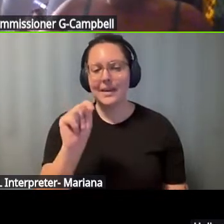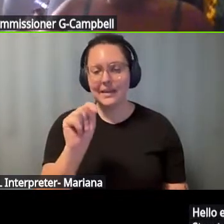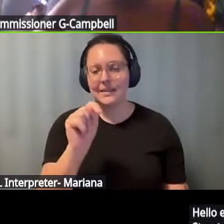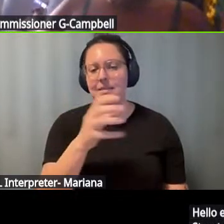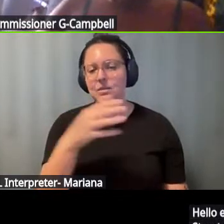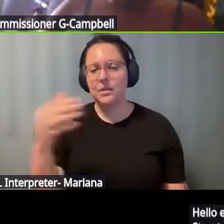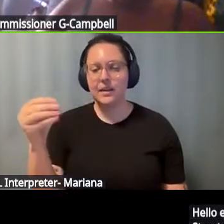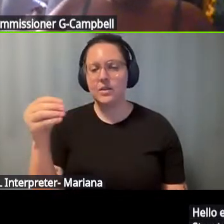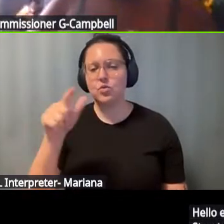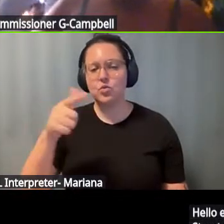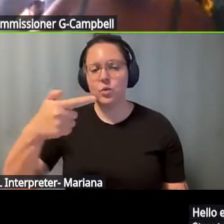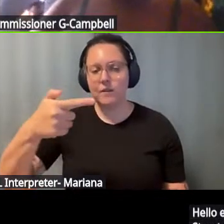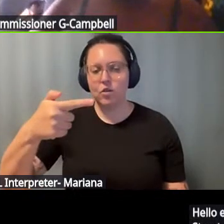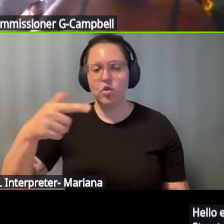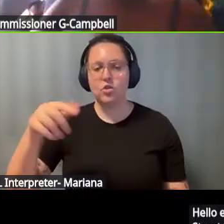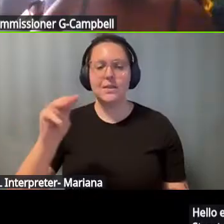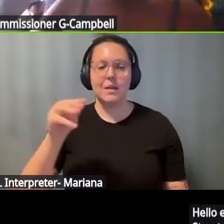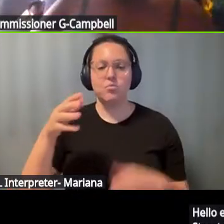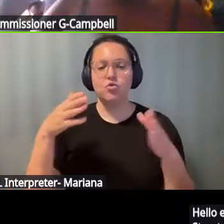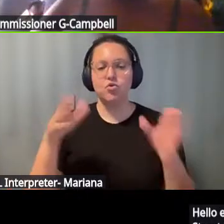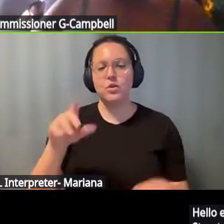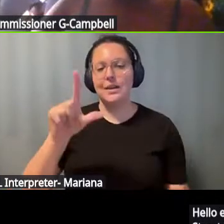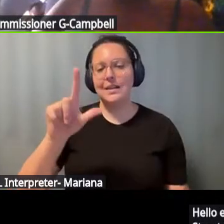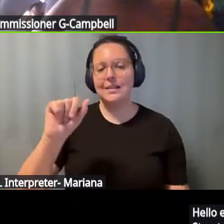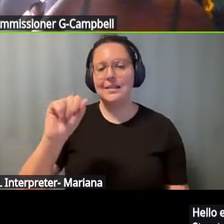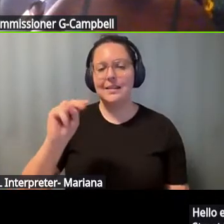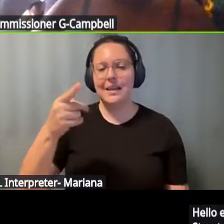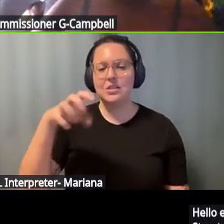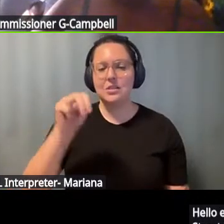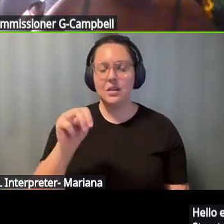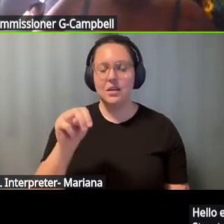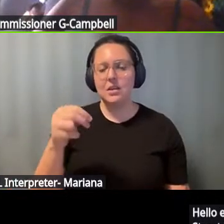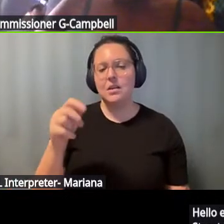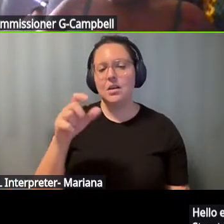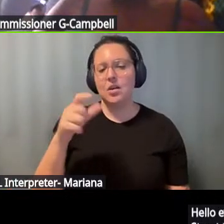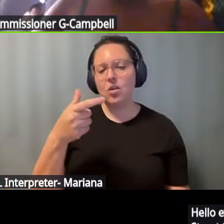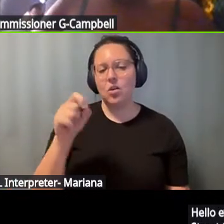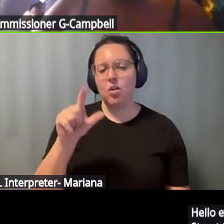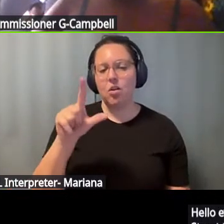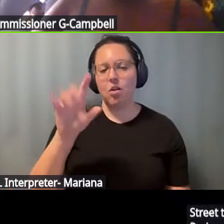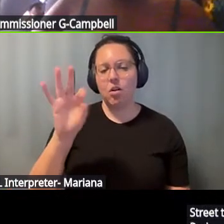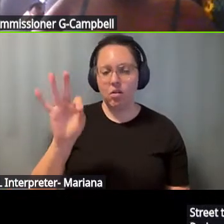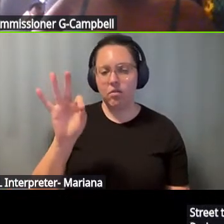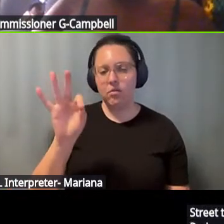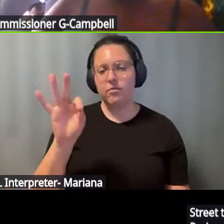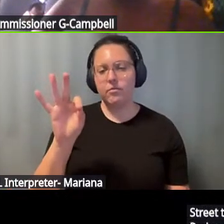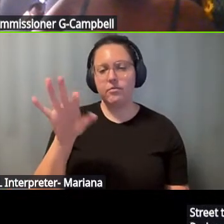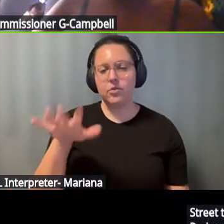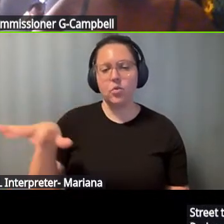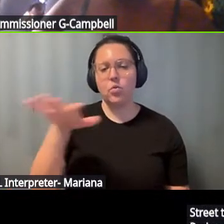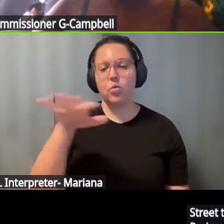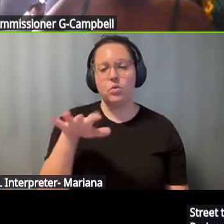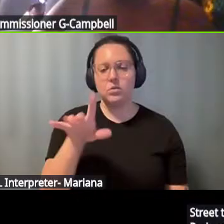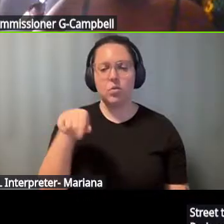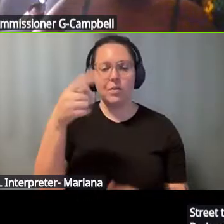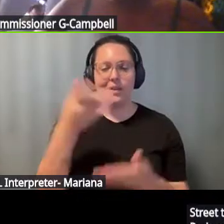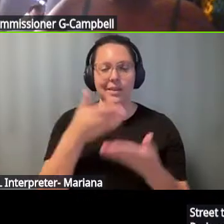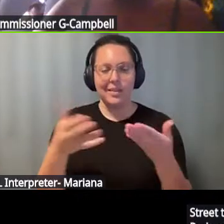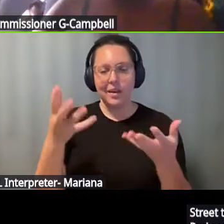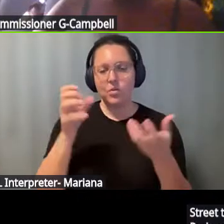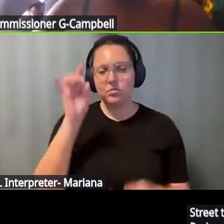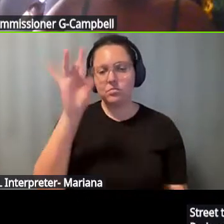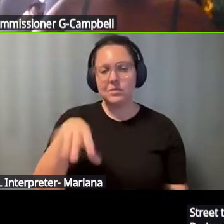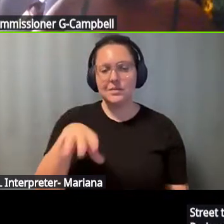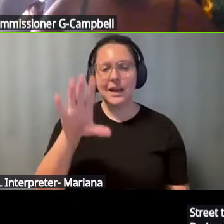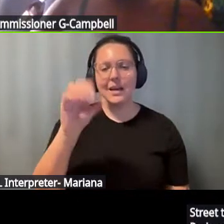Course. The only thing I have right now is that Council Parker is having a meeting tomorrow from 2 to 3 at